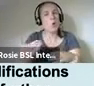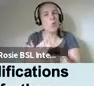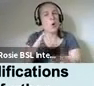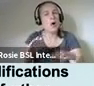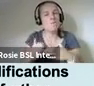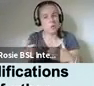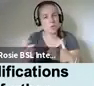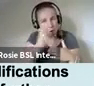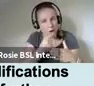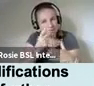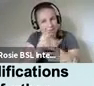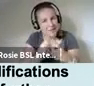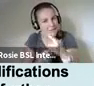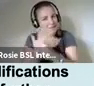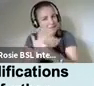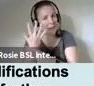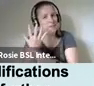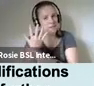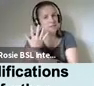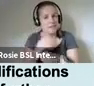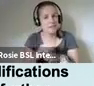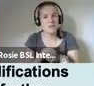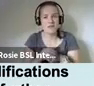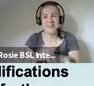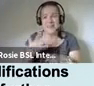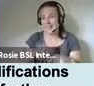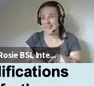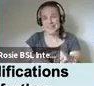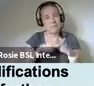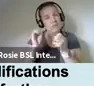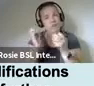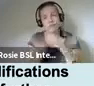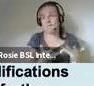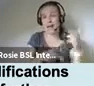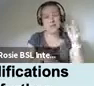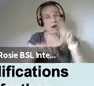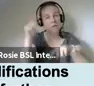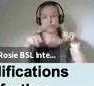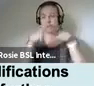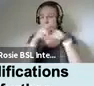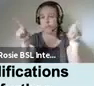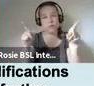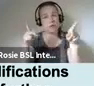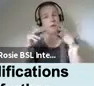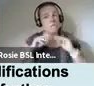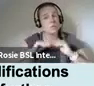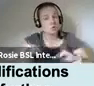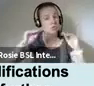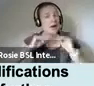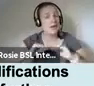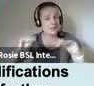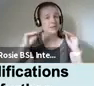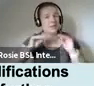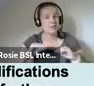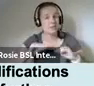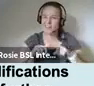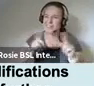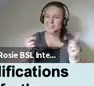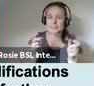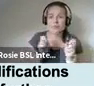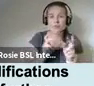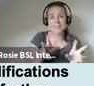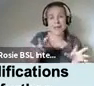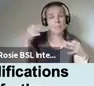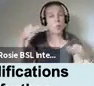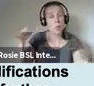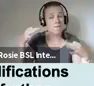development, there are a variety of providers who deliver the training to different, and there are different types of